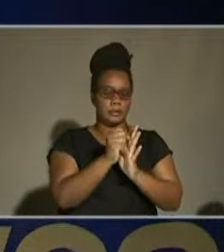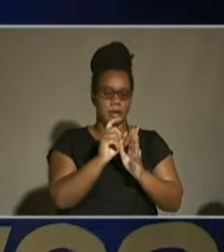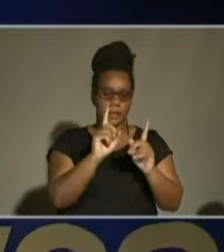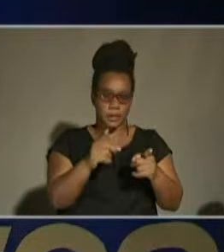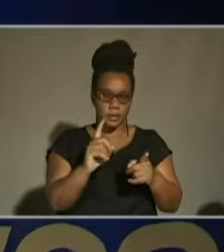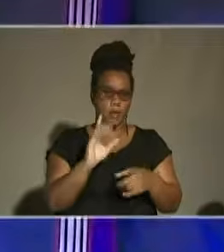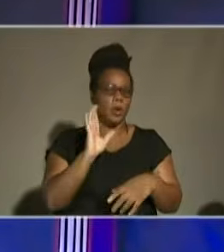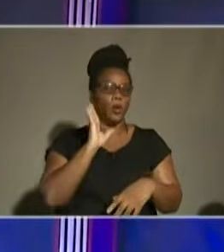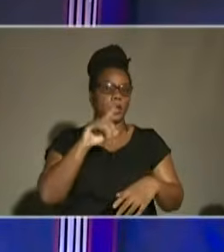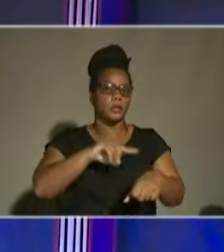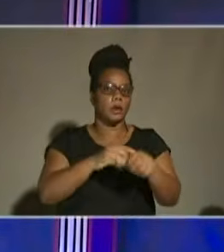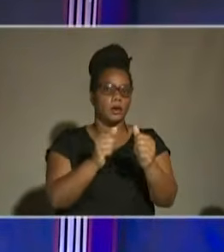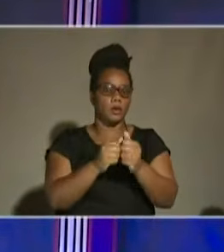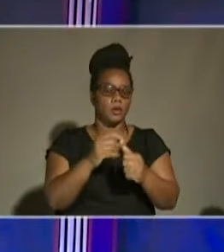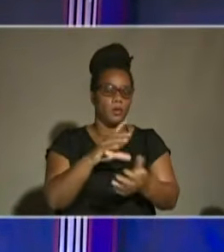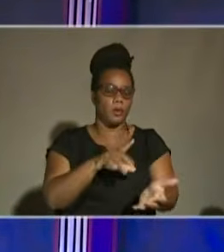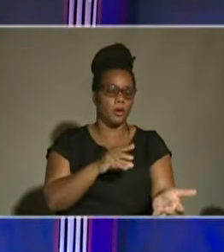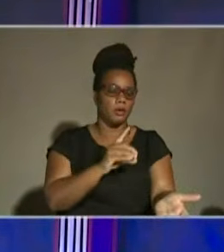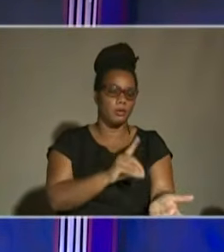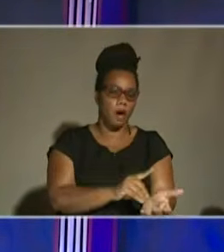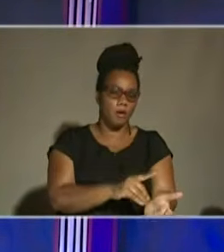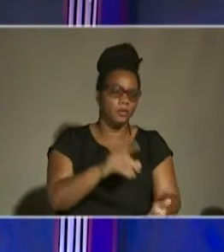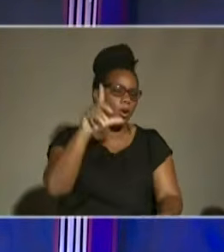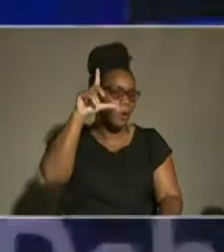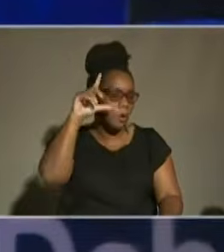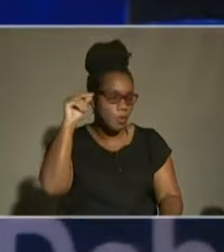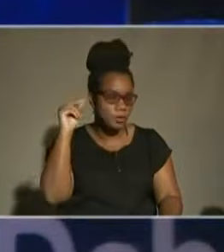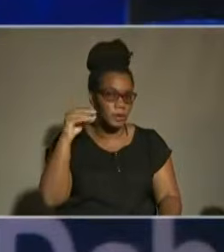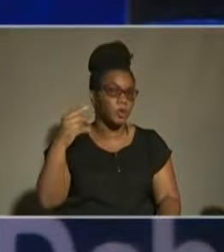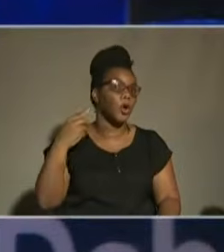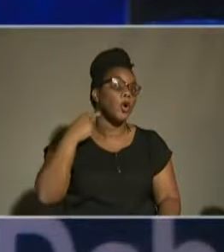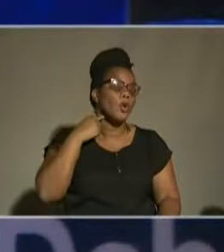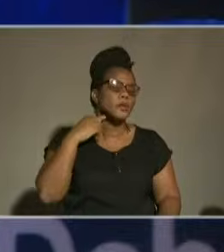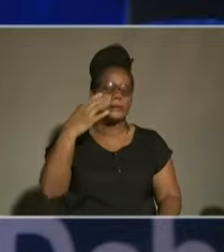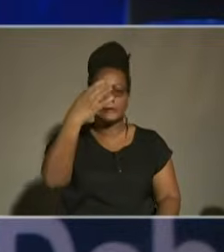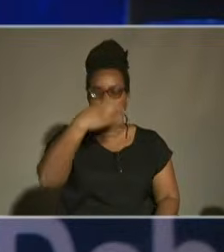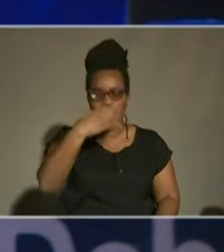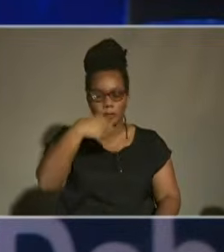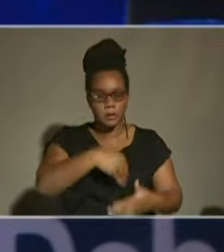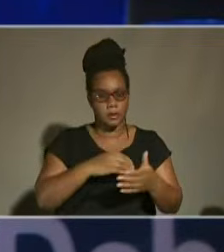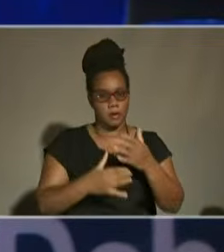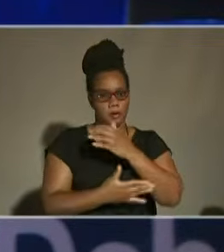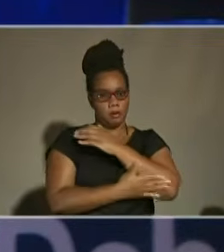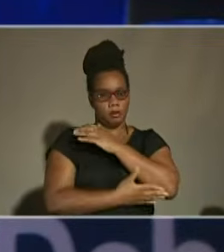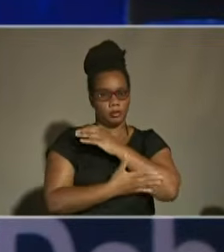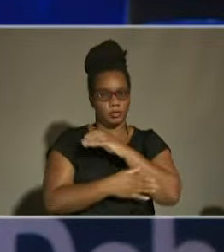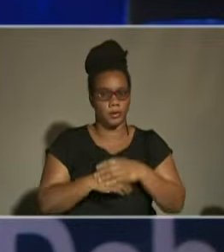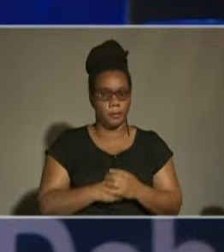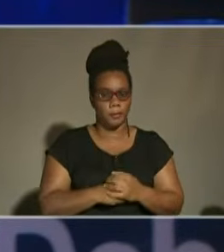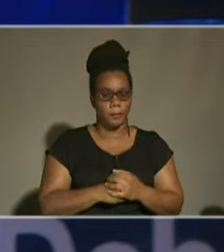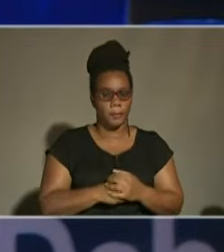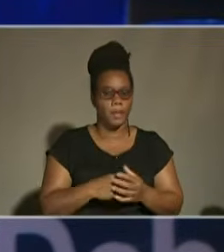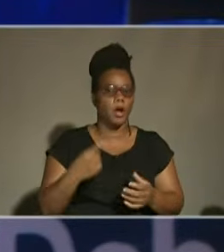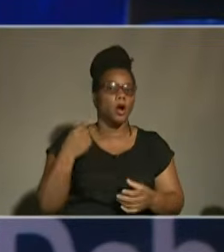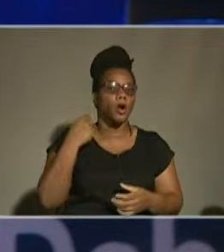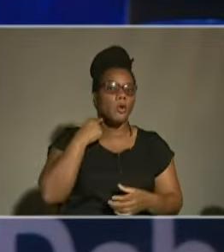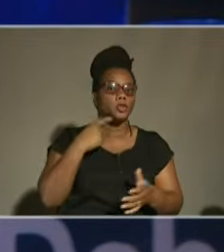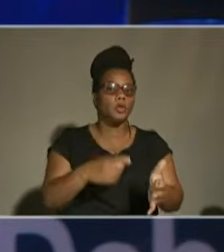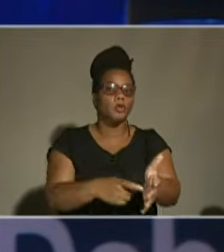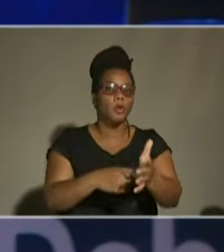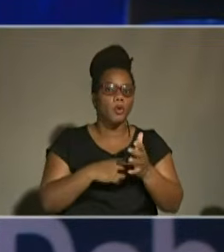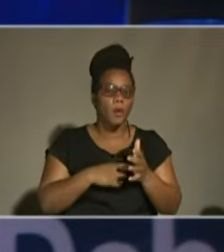Dr. Holness. Corruption is a serious problem in our country, and corruption